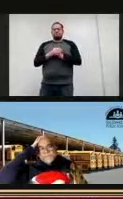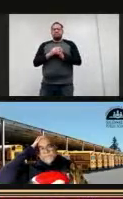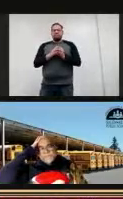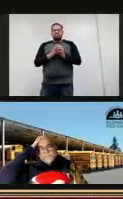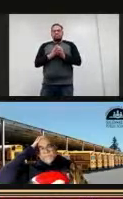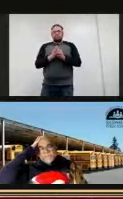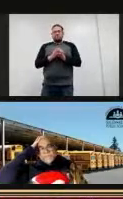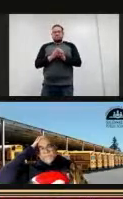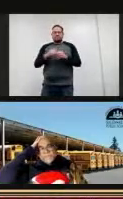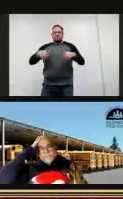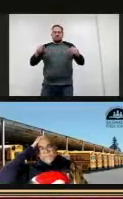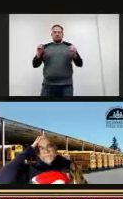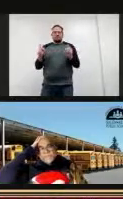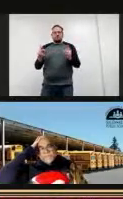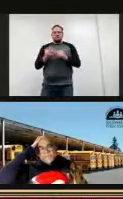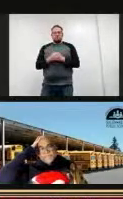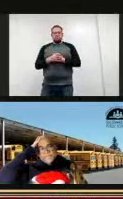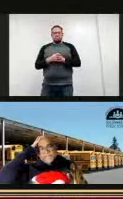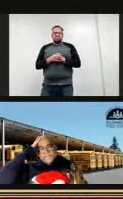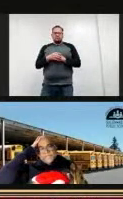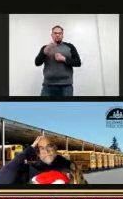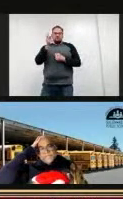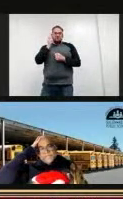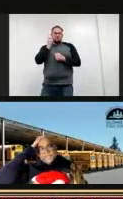Okay. Let's see.